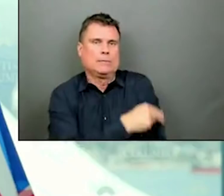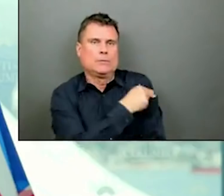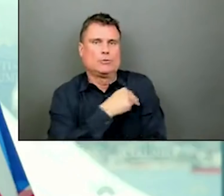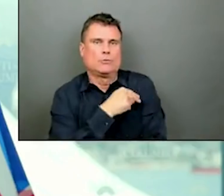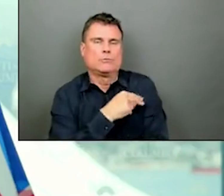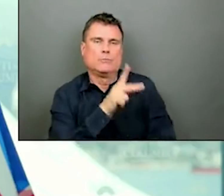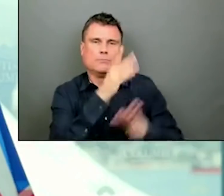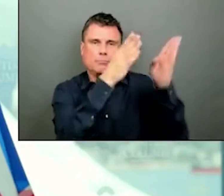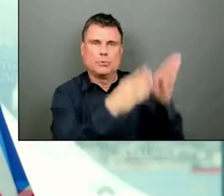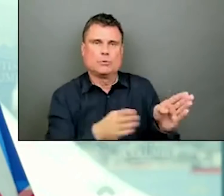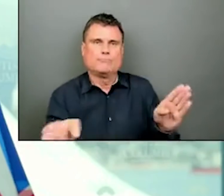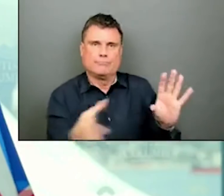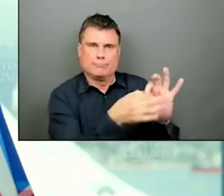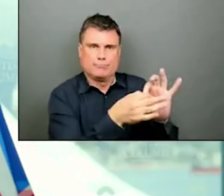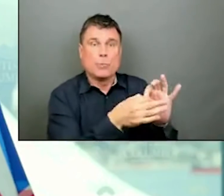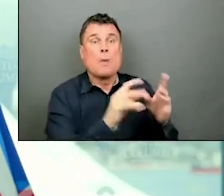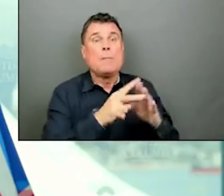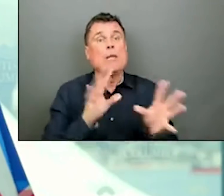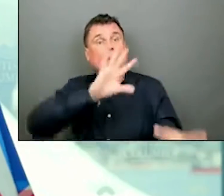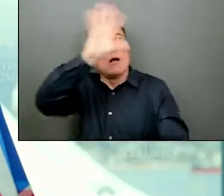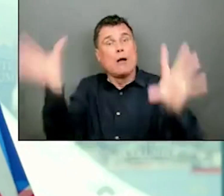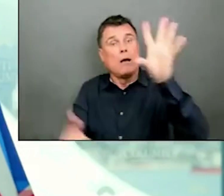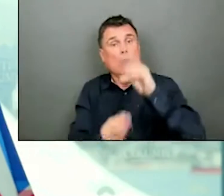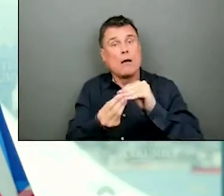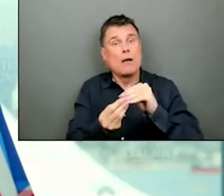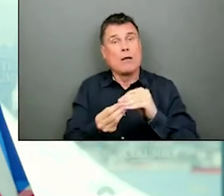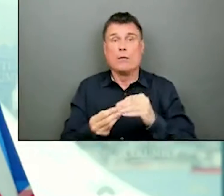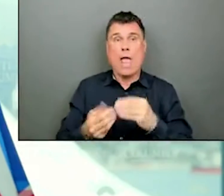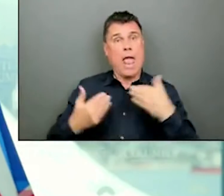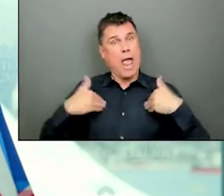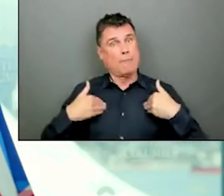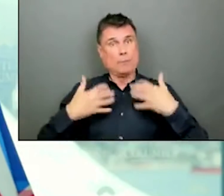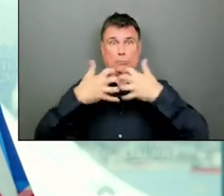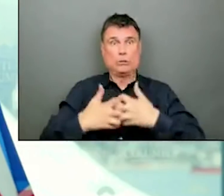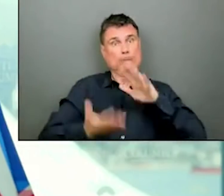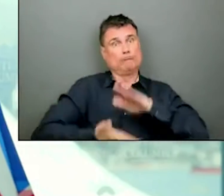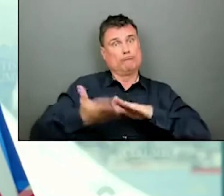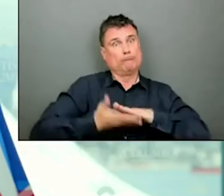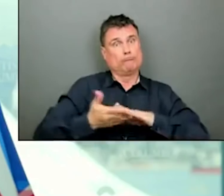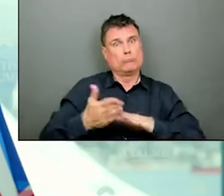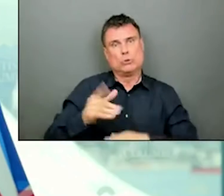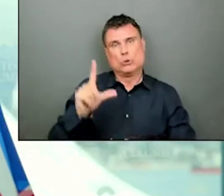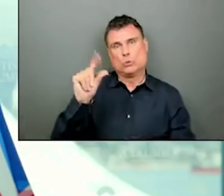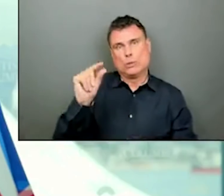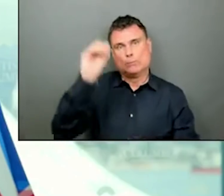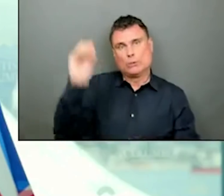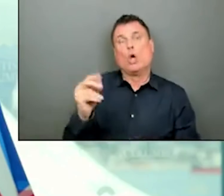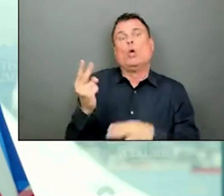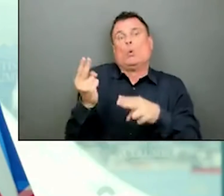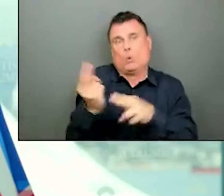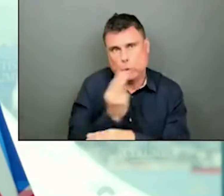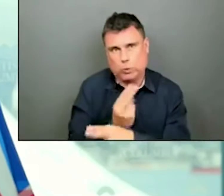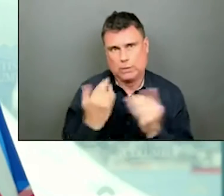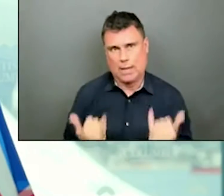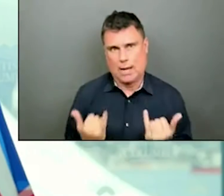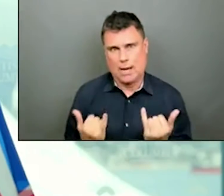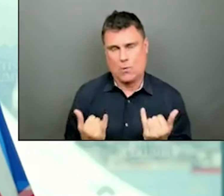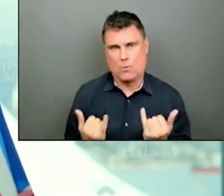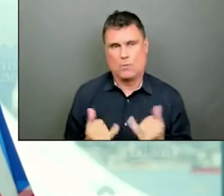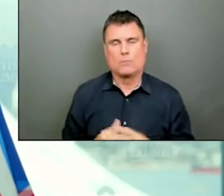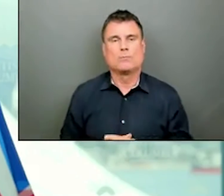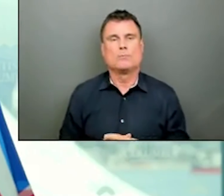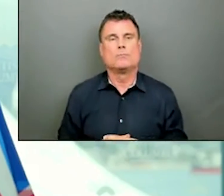occupancy of our total in-service ventilators in BC is 20% at the moment. Obviously, the supply of ventilators is not